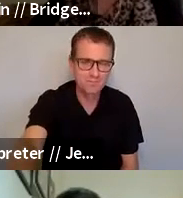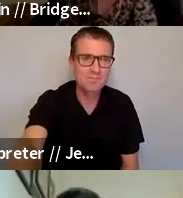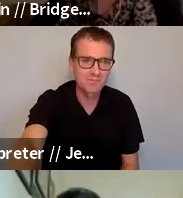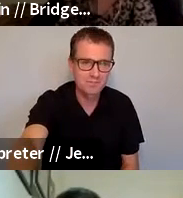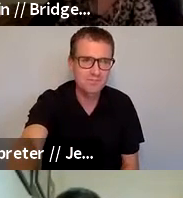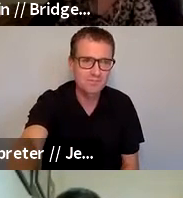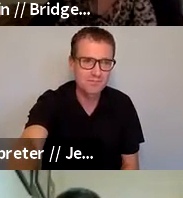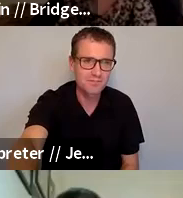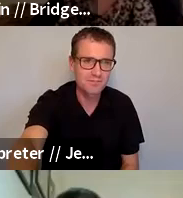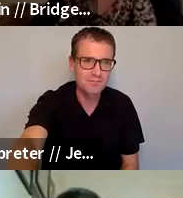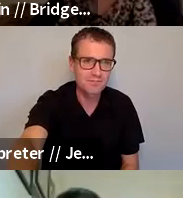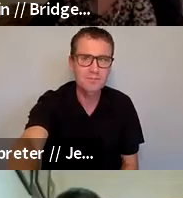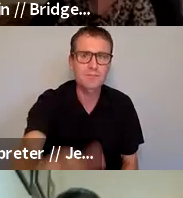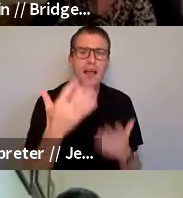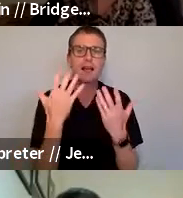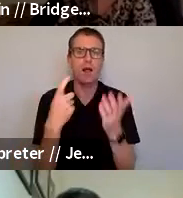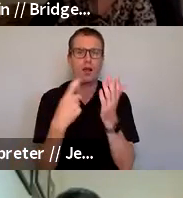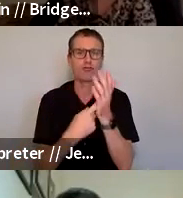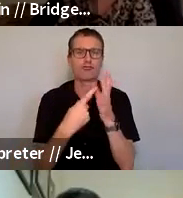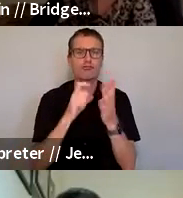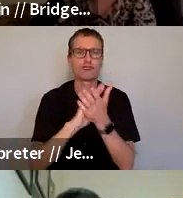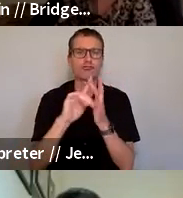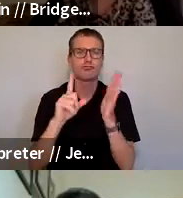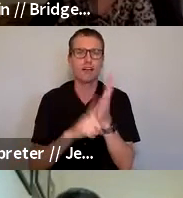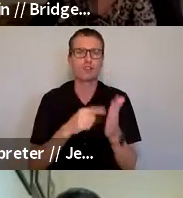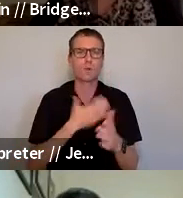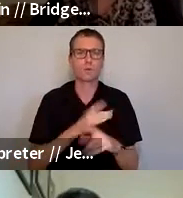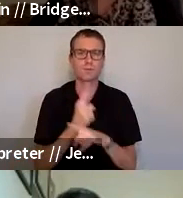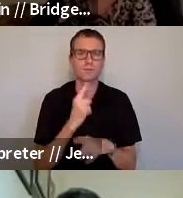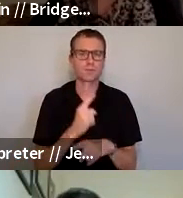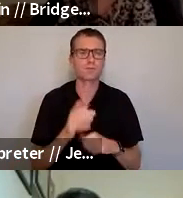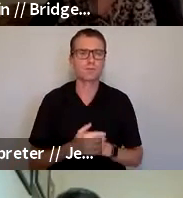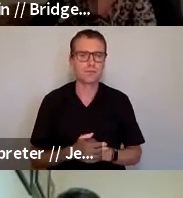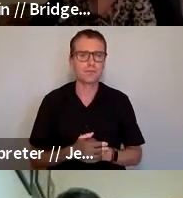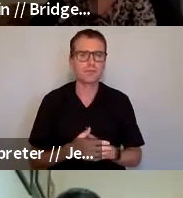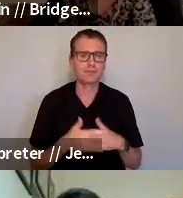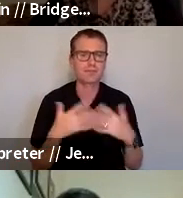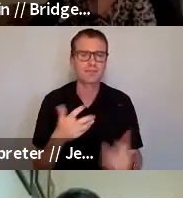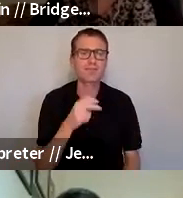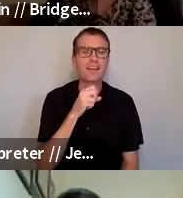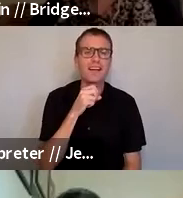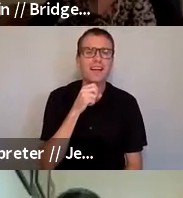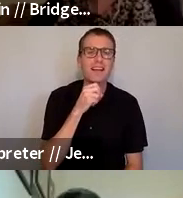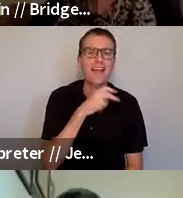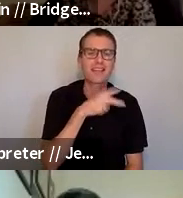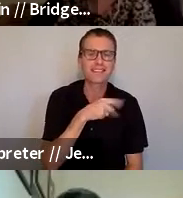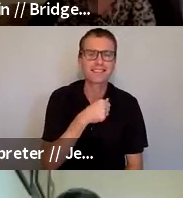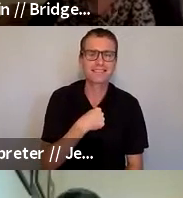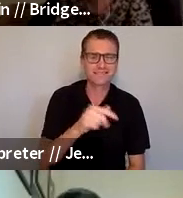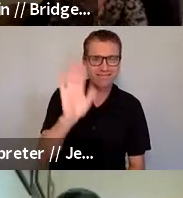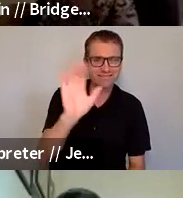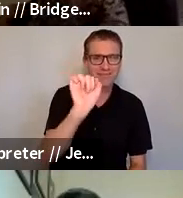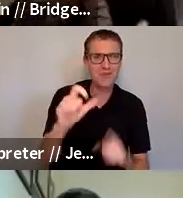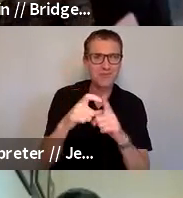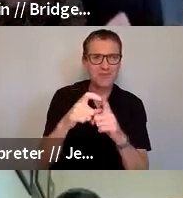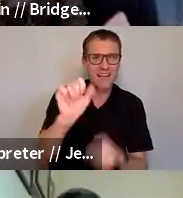Rachael wanted to speak. Thank you. Catherine, your daughter, and yes, we're all trying to homeschool